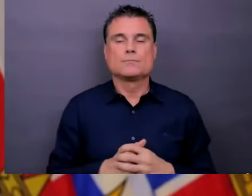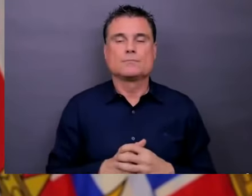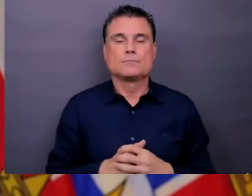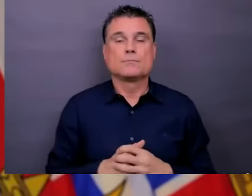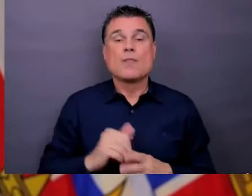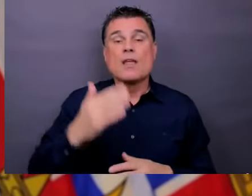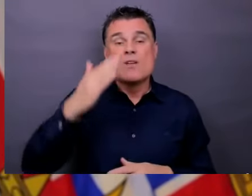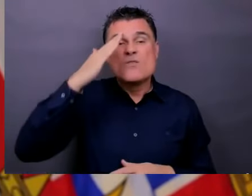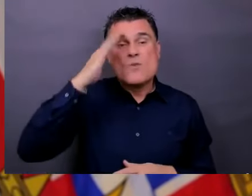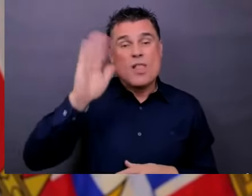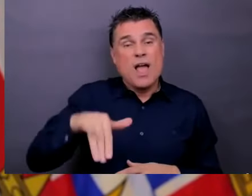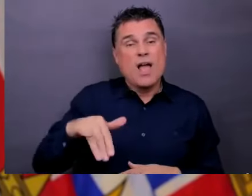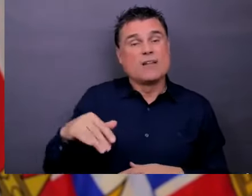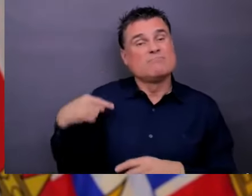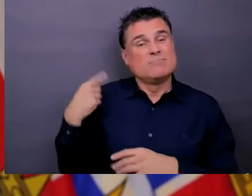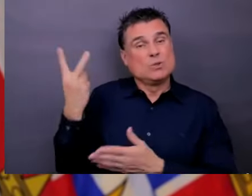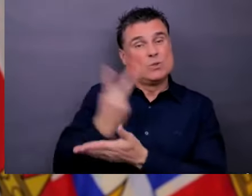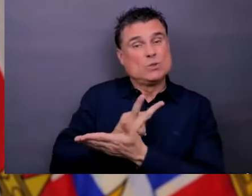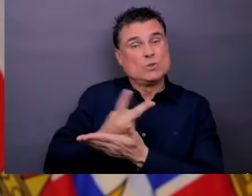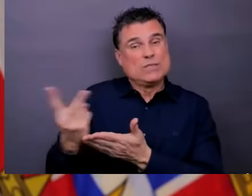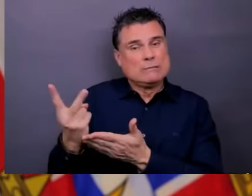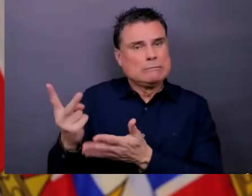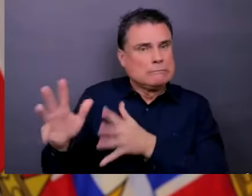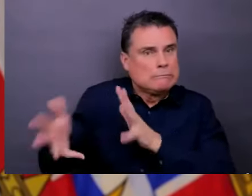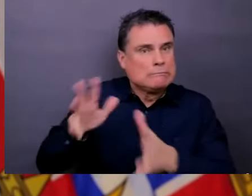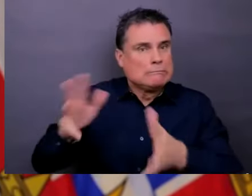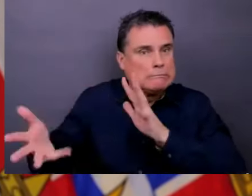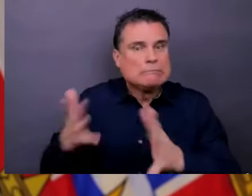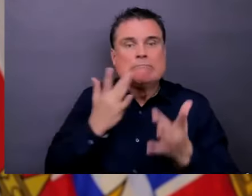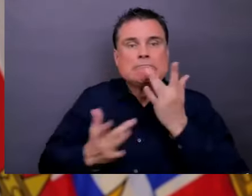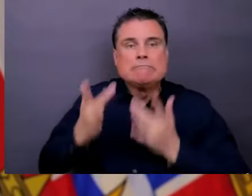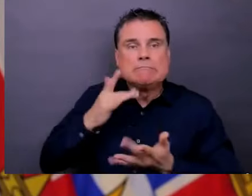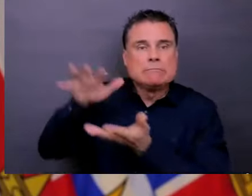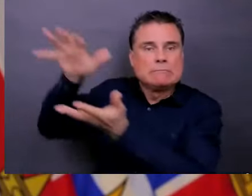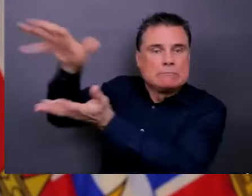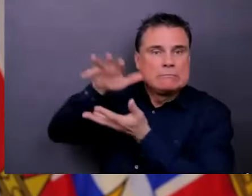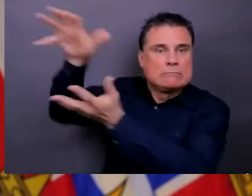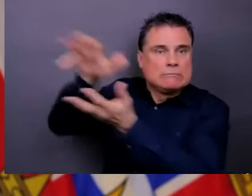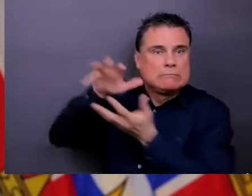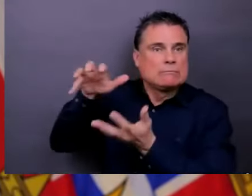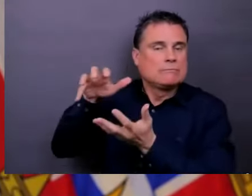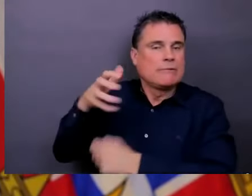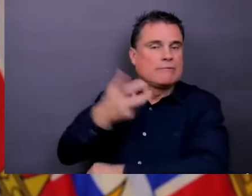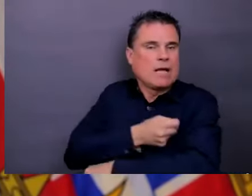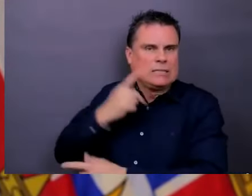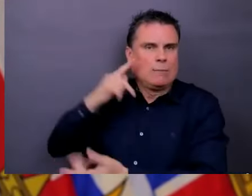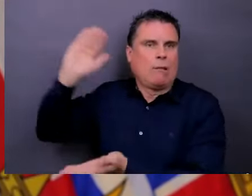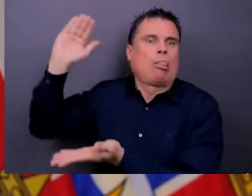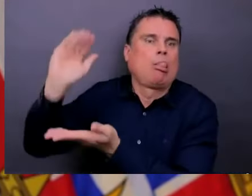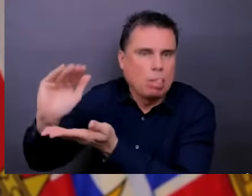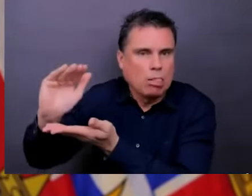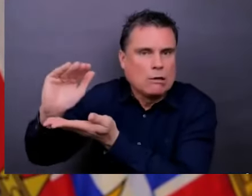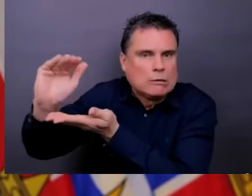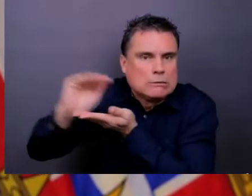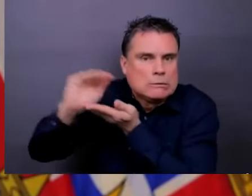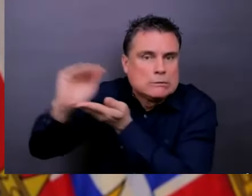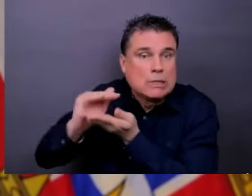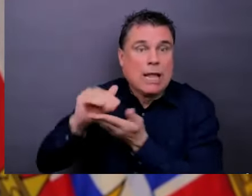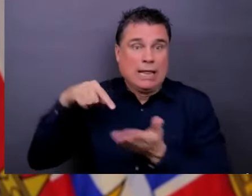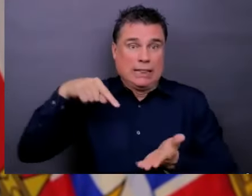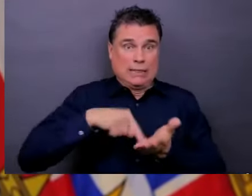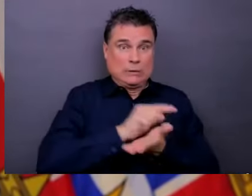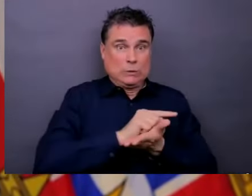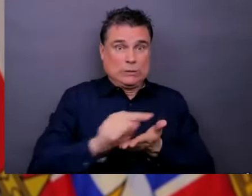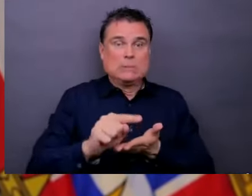limited in terms of supply, and we're really pleased to say that this week deliveries of the Pfizer-BioNTech vaccine